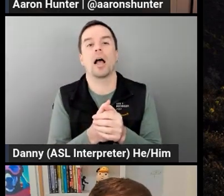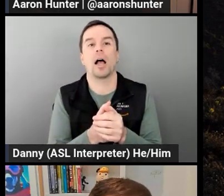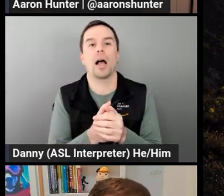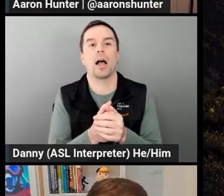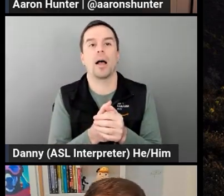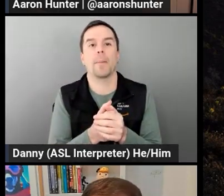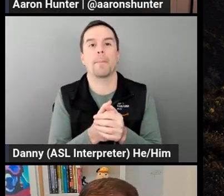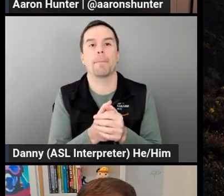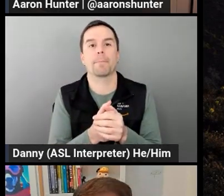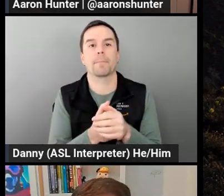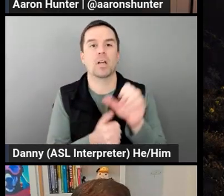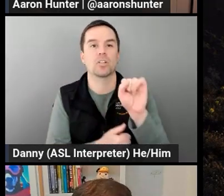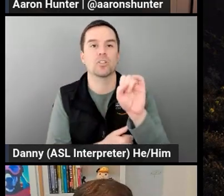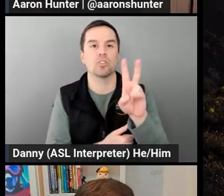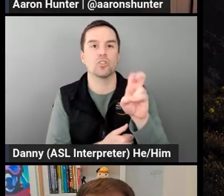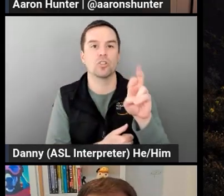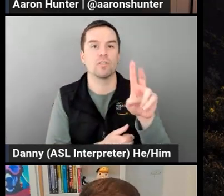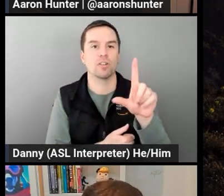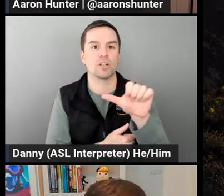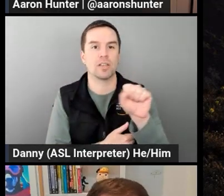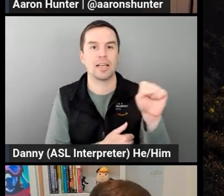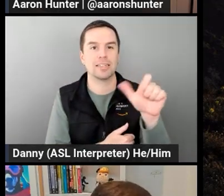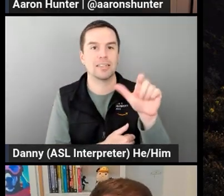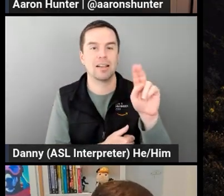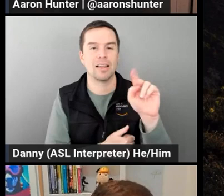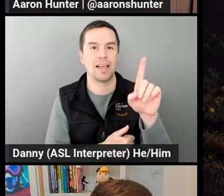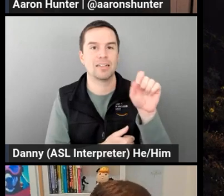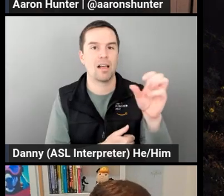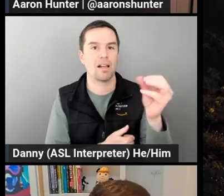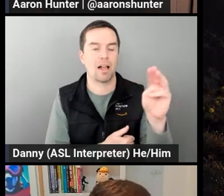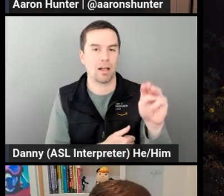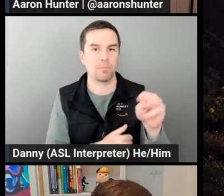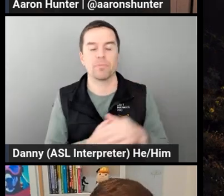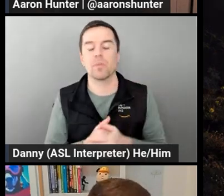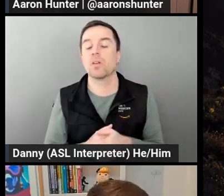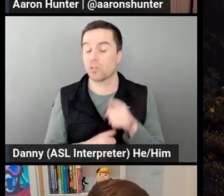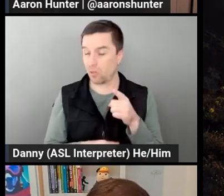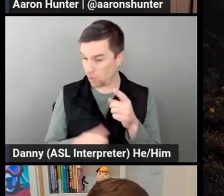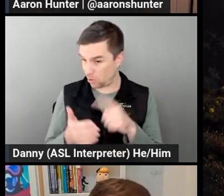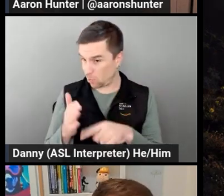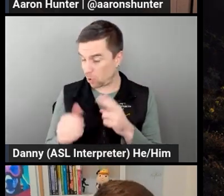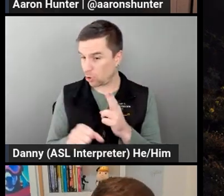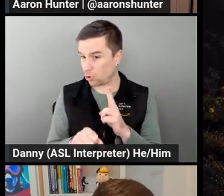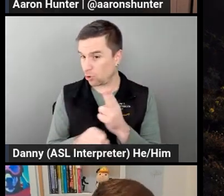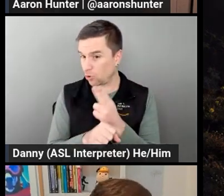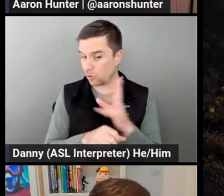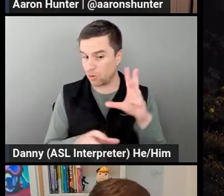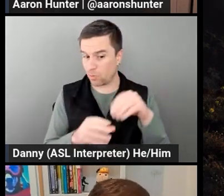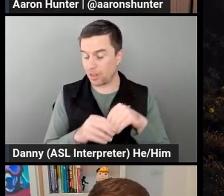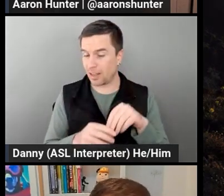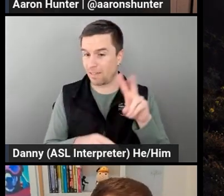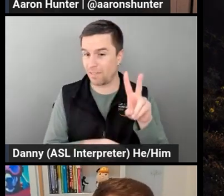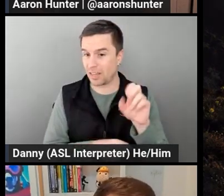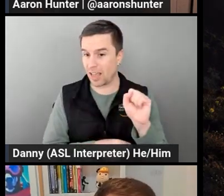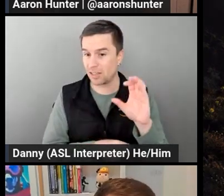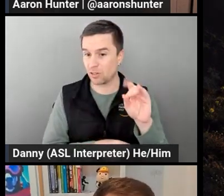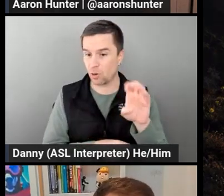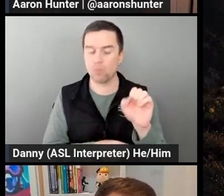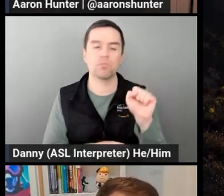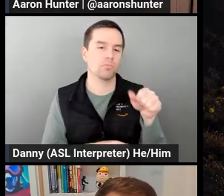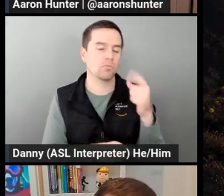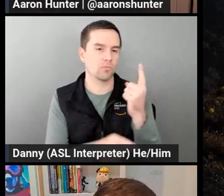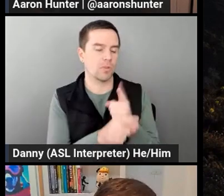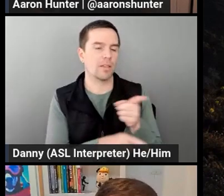loaded that into Composer. Oh, so this is the one that you're working with in VS Code. Okay. Yeah, this is exactly it. This is just an off-the-shelf sample from the